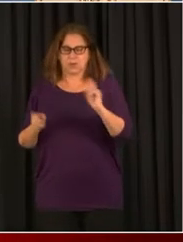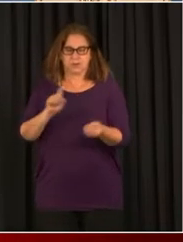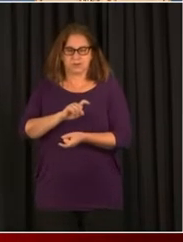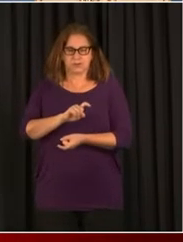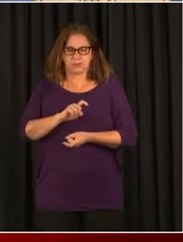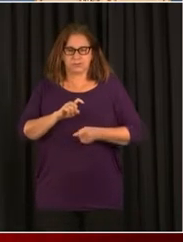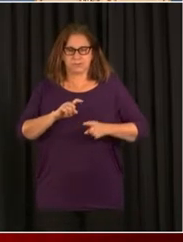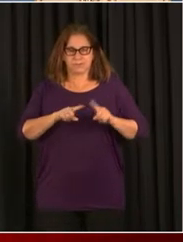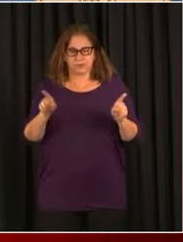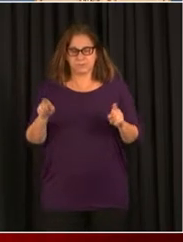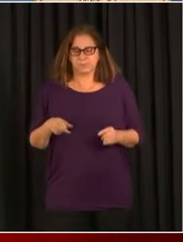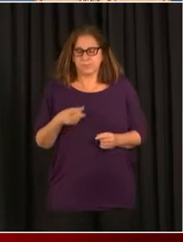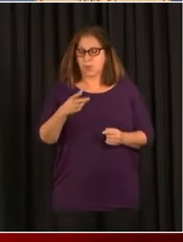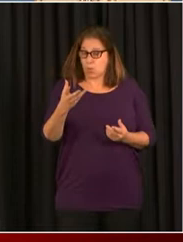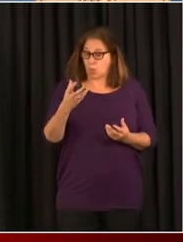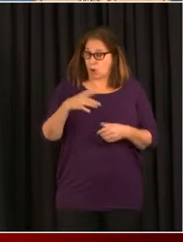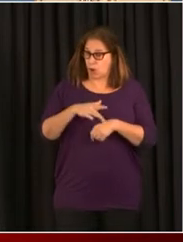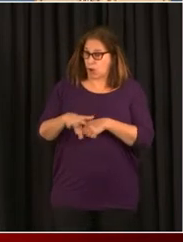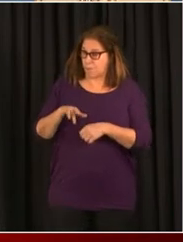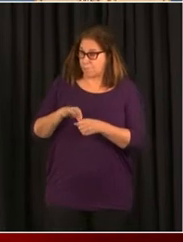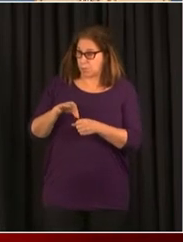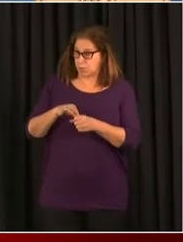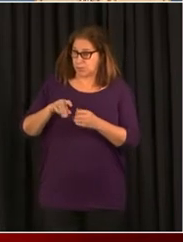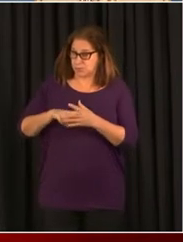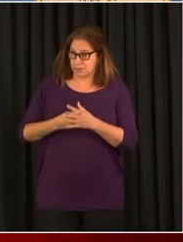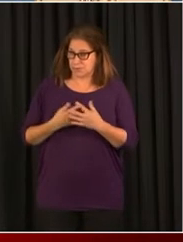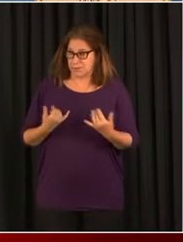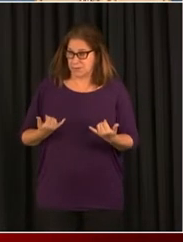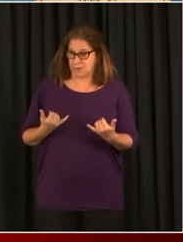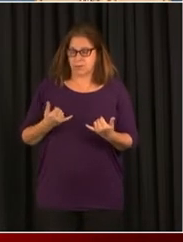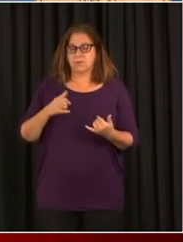begins tomorrow, and again, you can go to